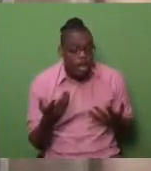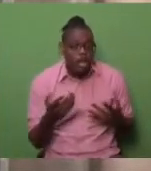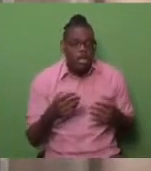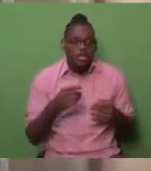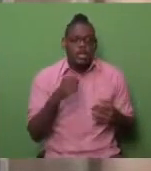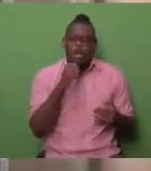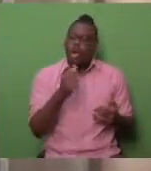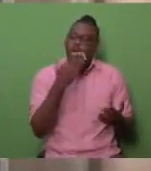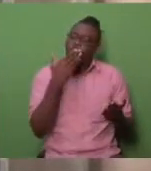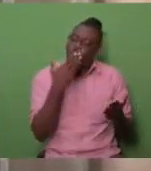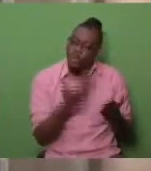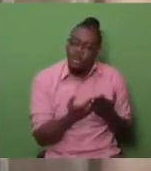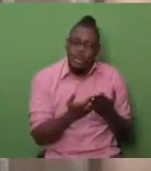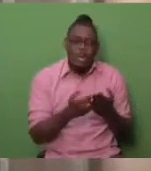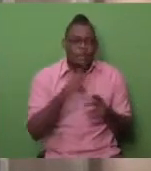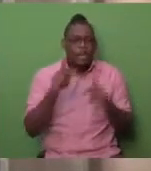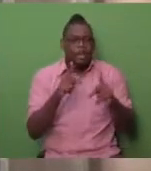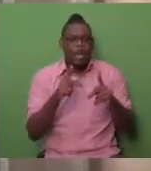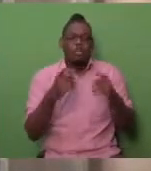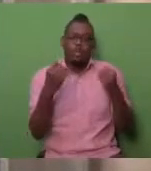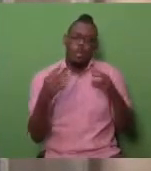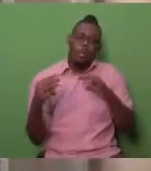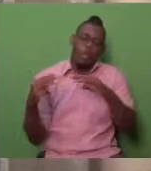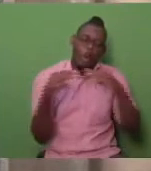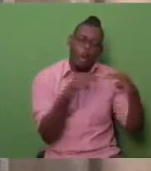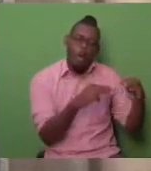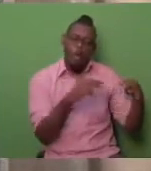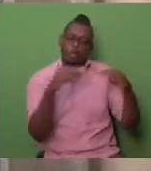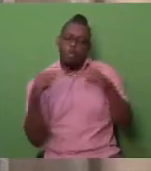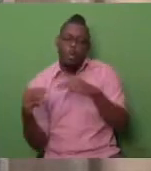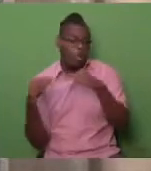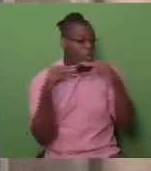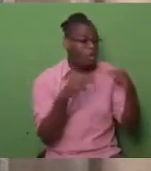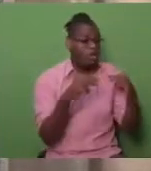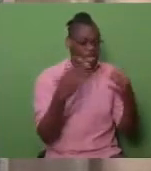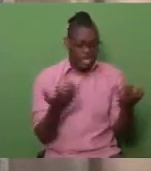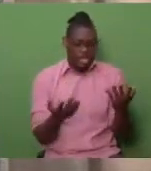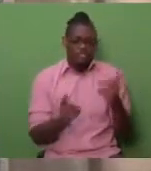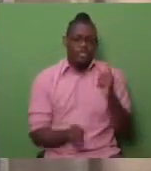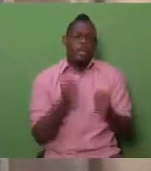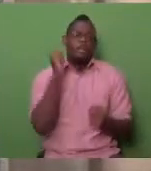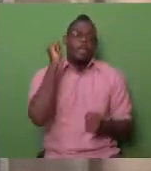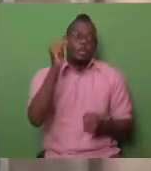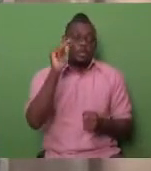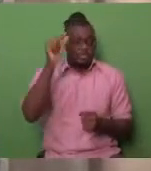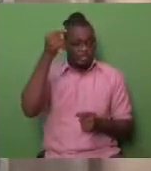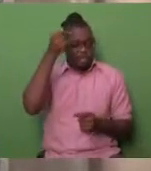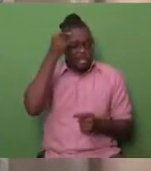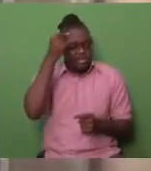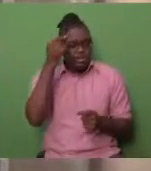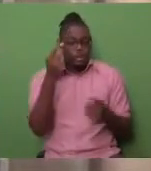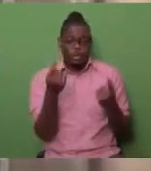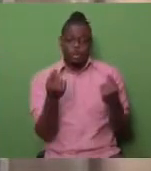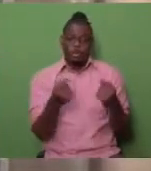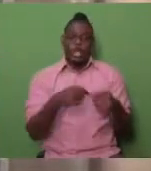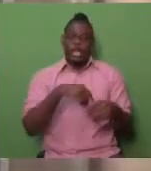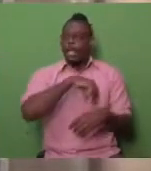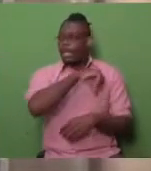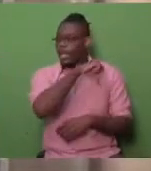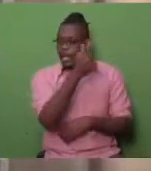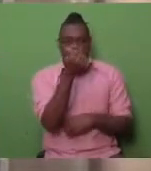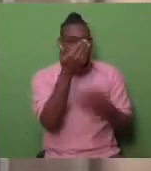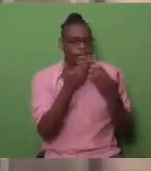useless curfews and other willy-nilly chaotic half-wit policies because of his hapless, useless Minister of Health, who is